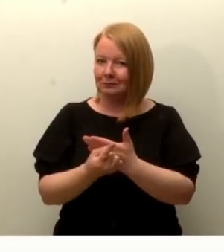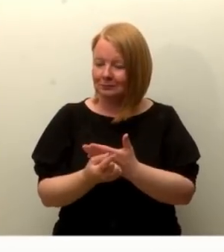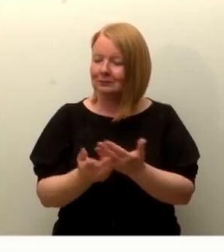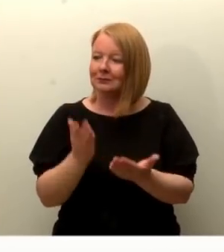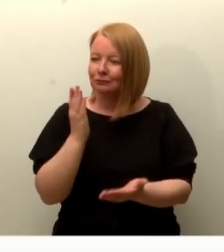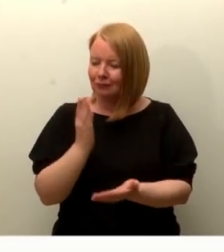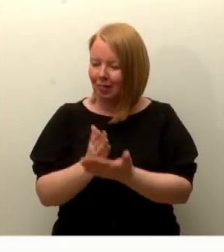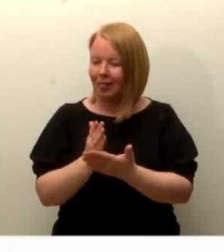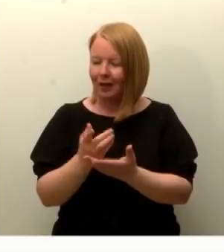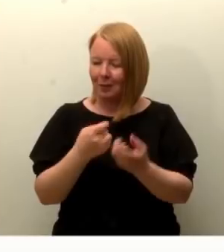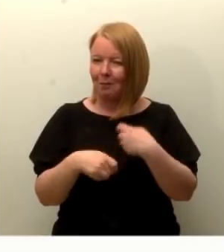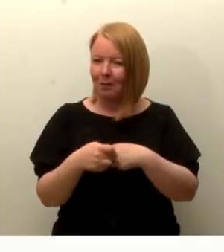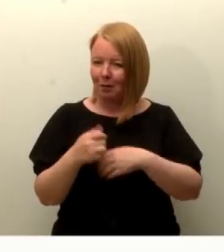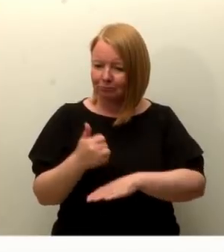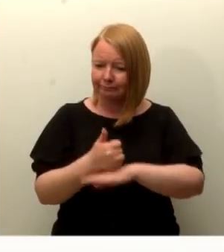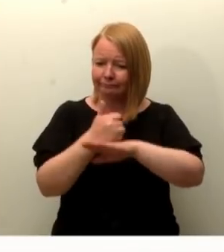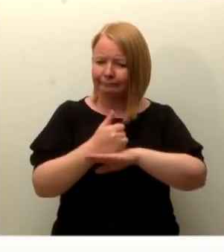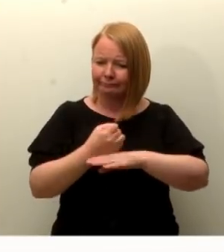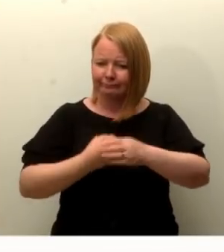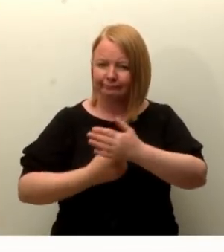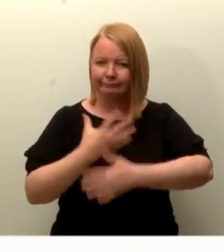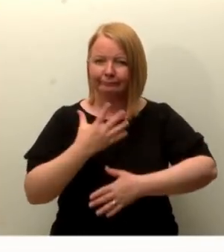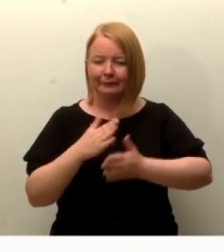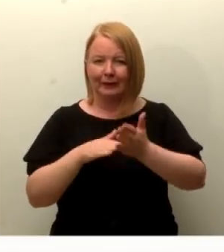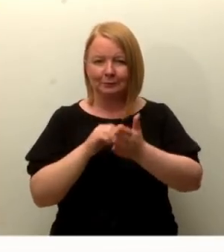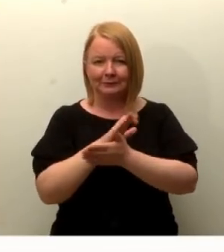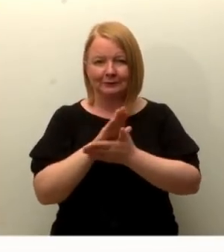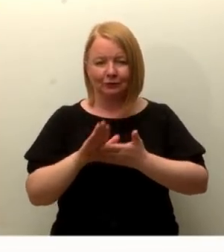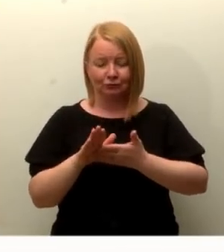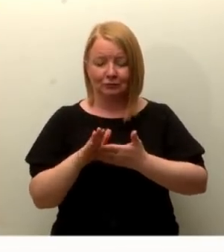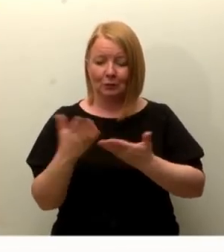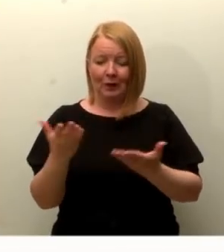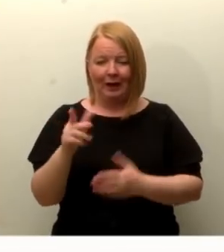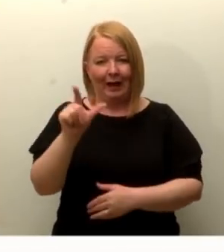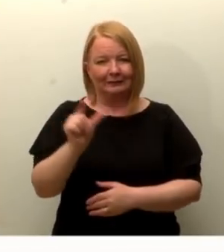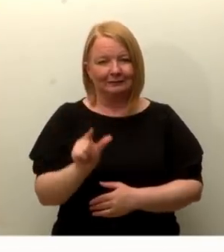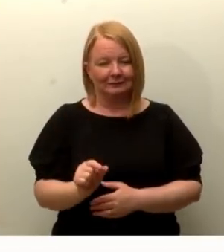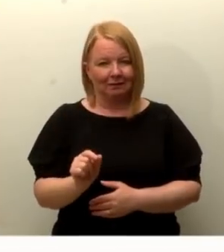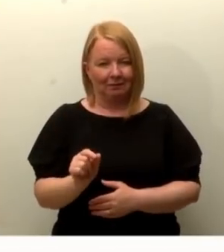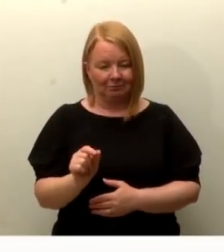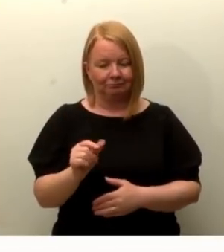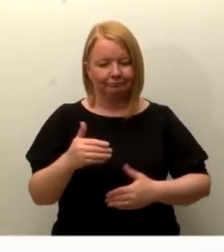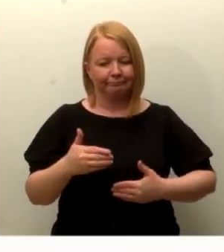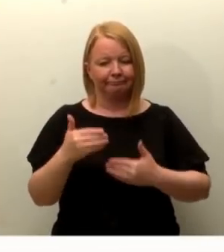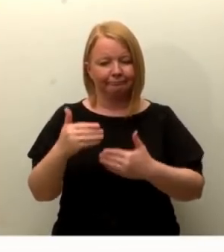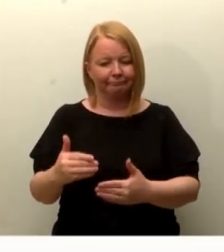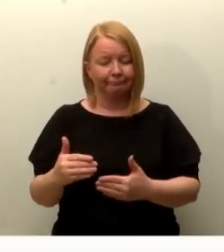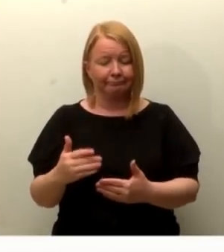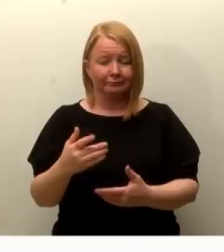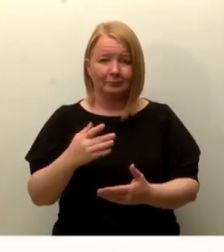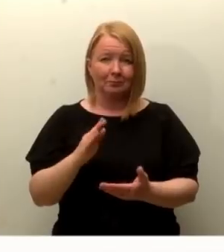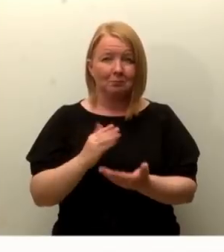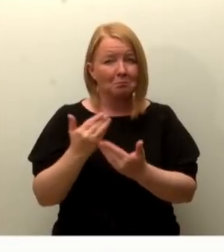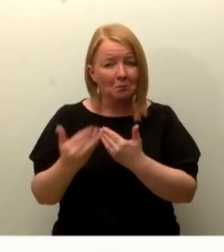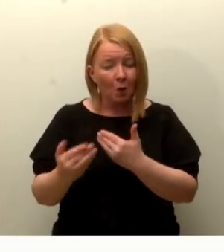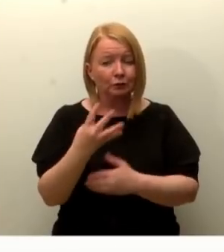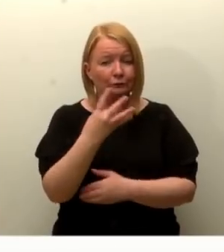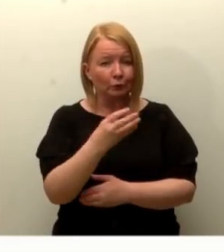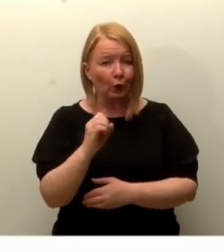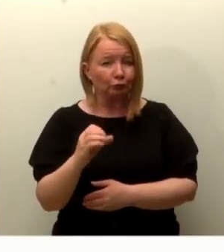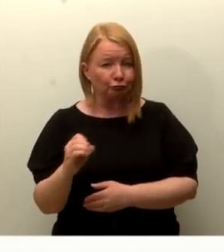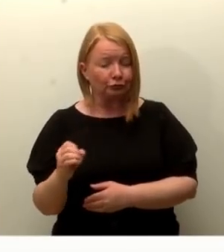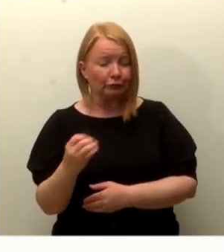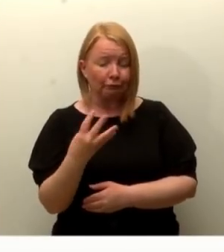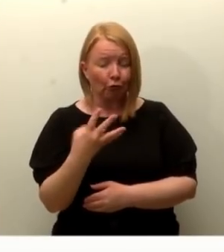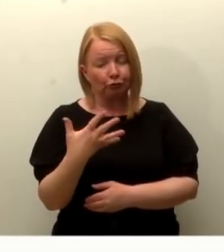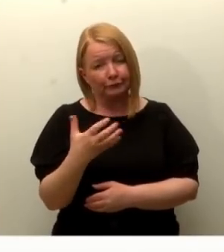establish and launch the MCHR Alumni India chapter, where most of our 450 graduates